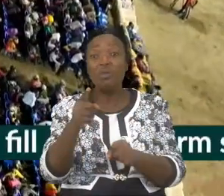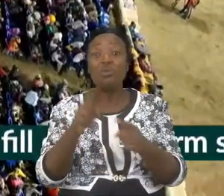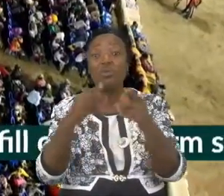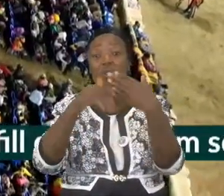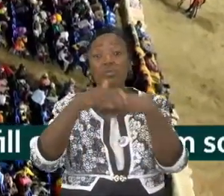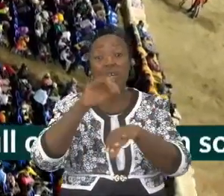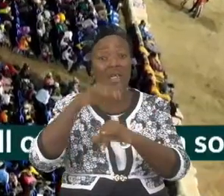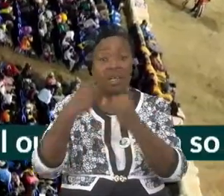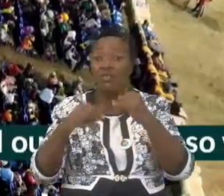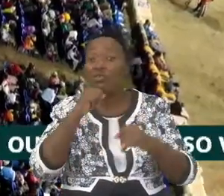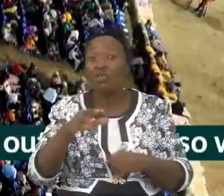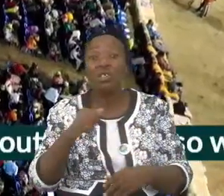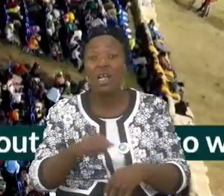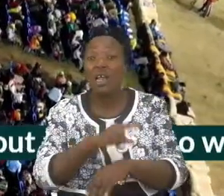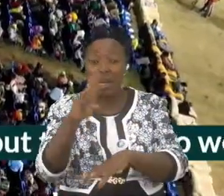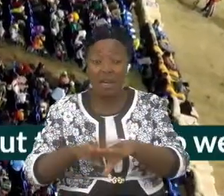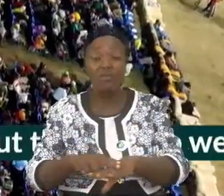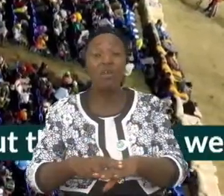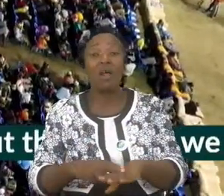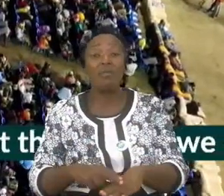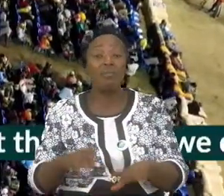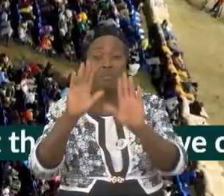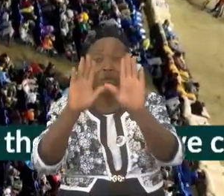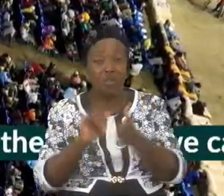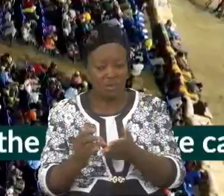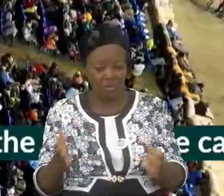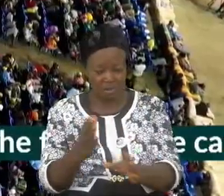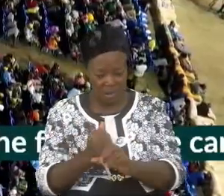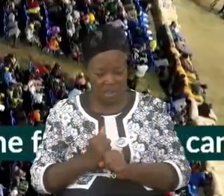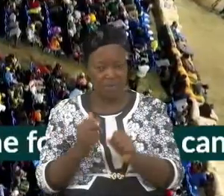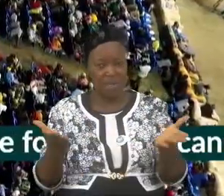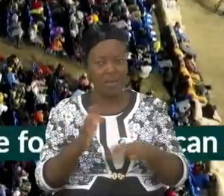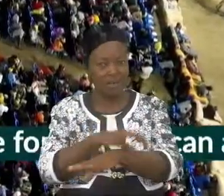Don't sit down until you are attended to.